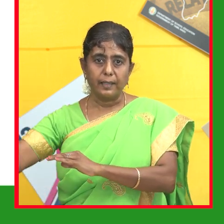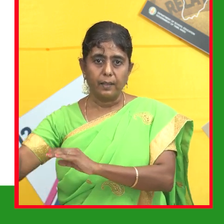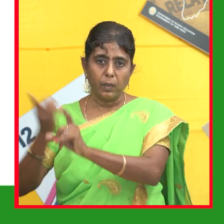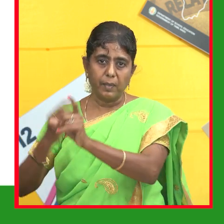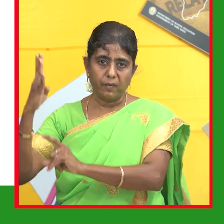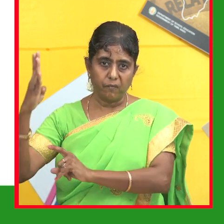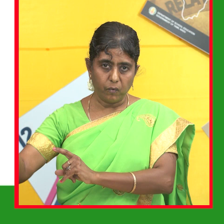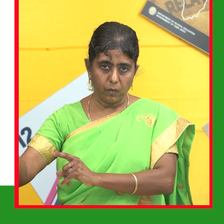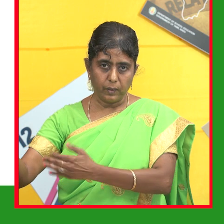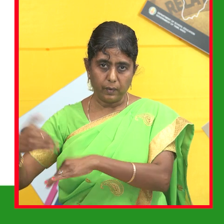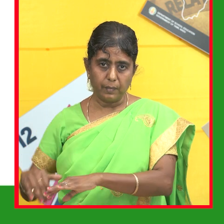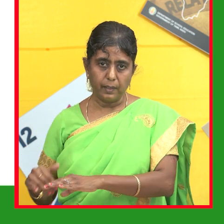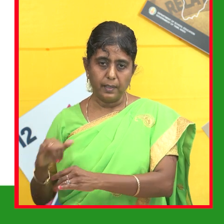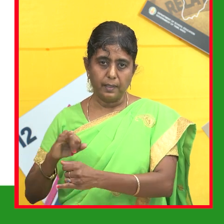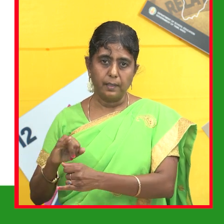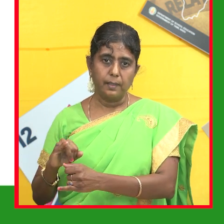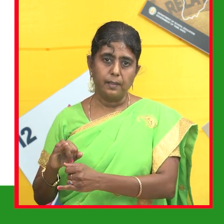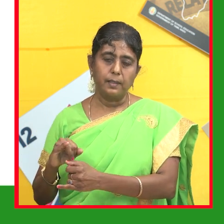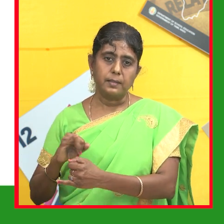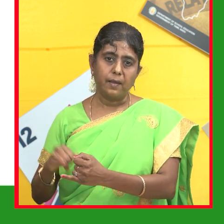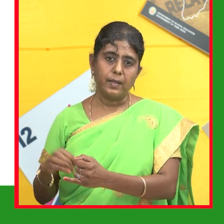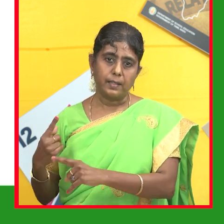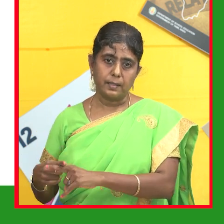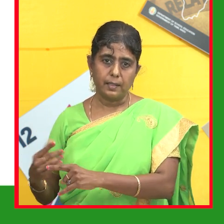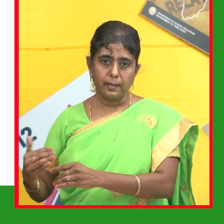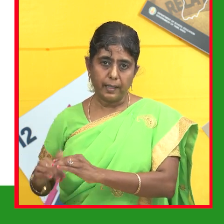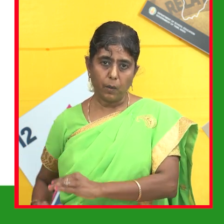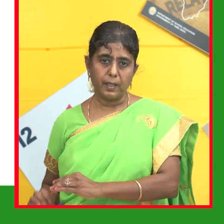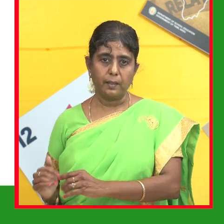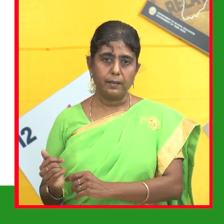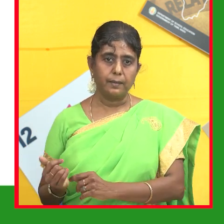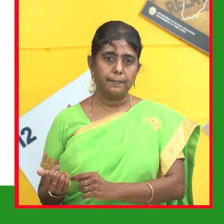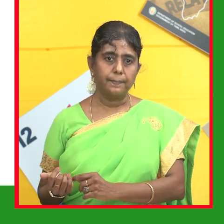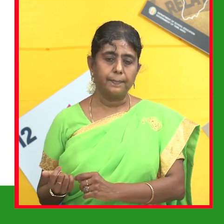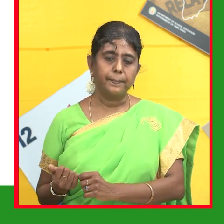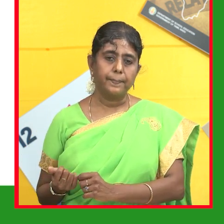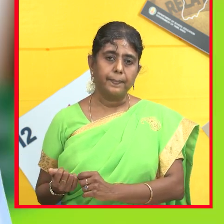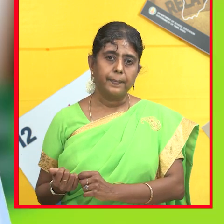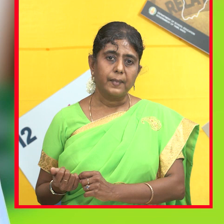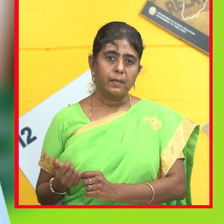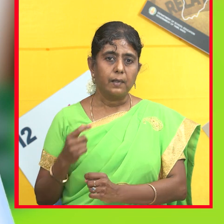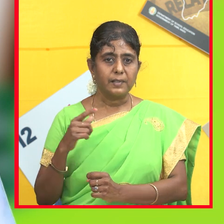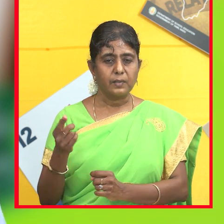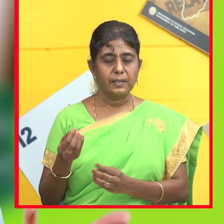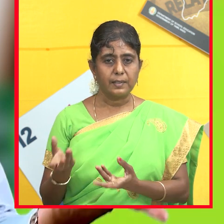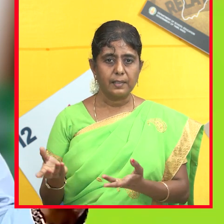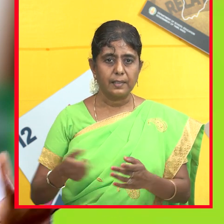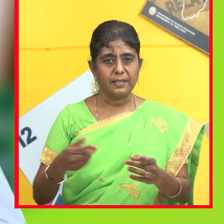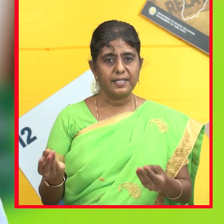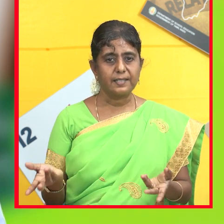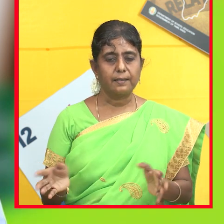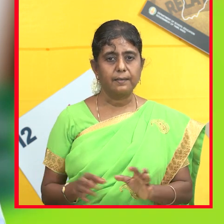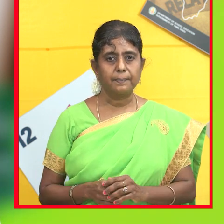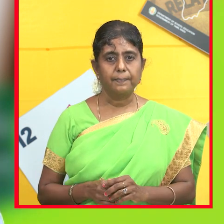So that 3y power 4 should be in the numerator, 7x should be in the denominator. Now let us do the